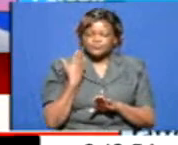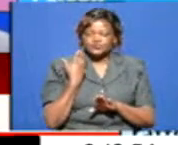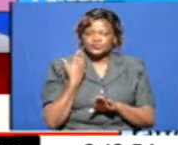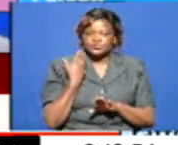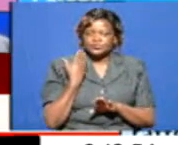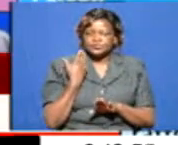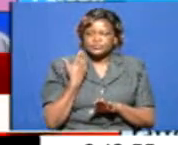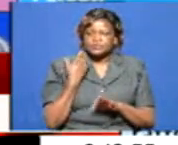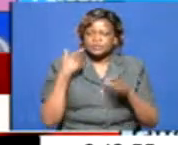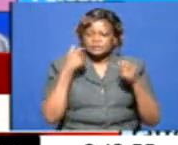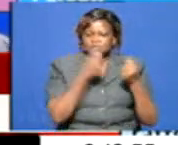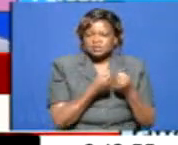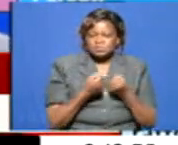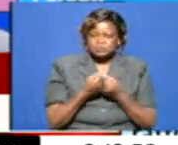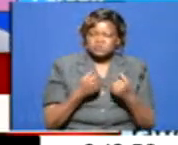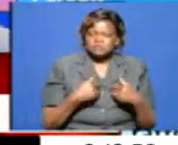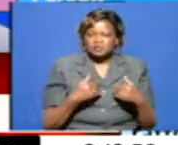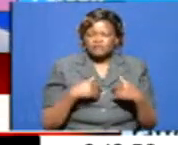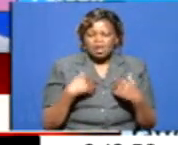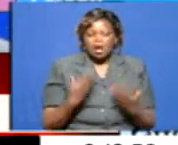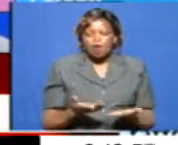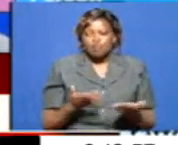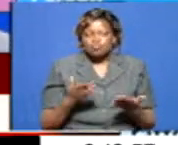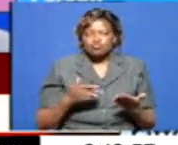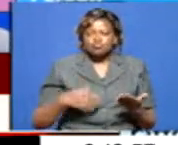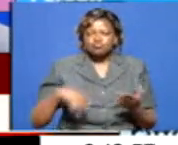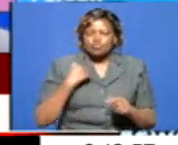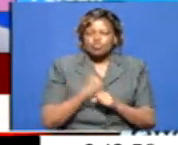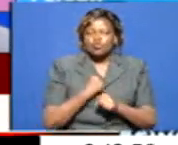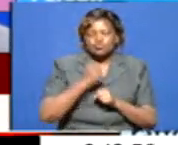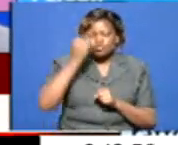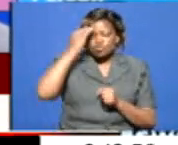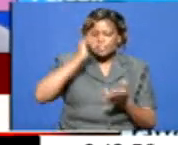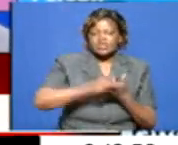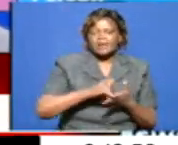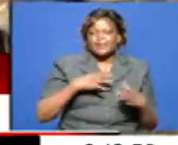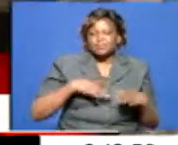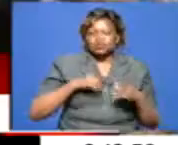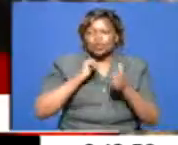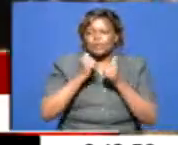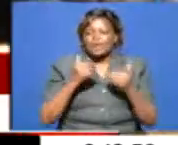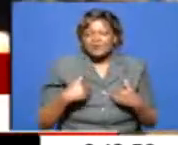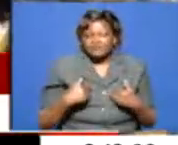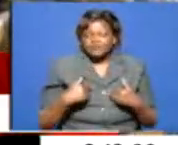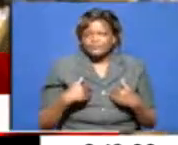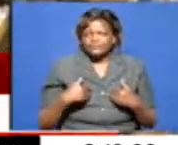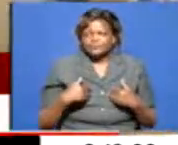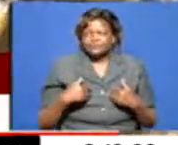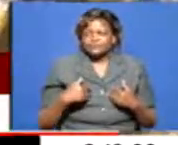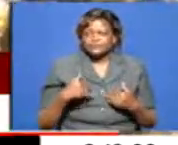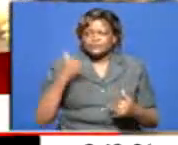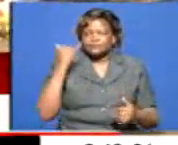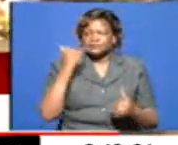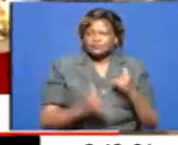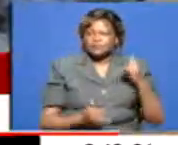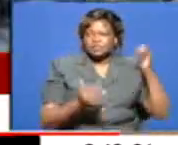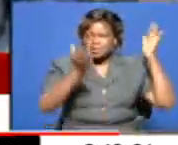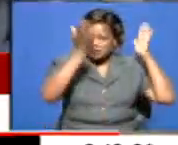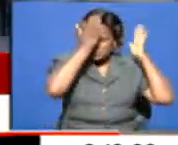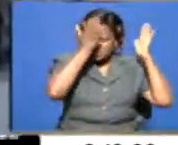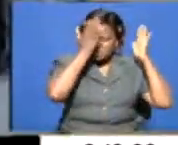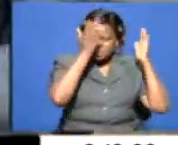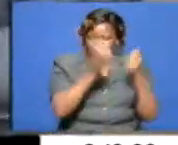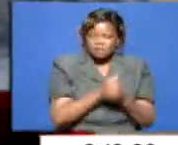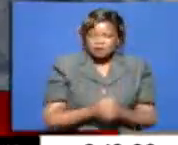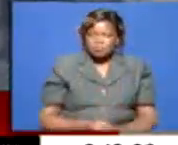were challenges in the sense that how do we know this person is competent, the issue of competence. Finally, Bishop Peter Machuka